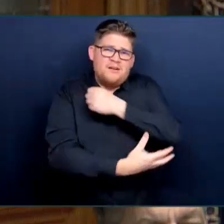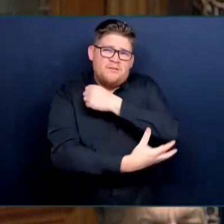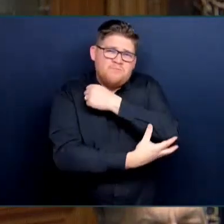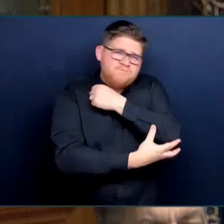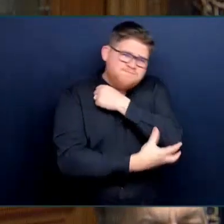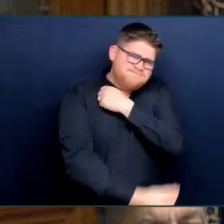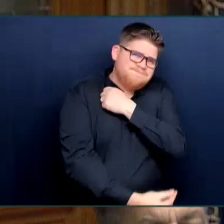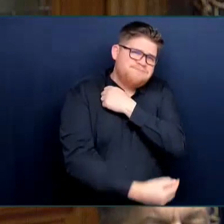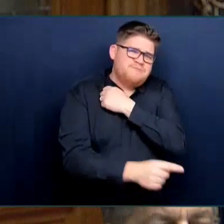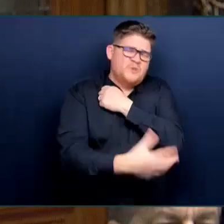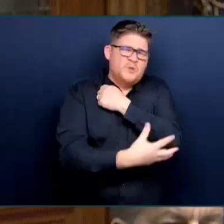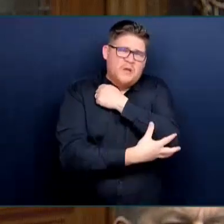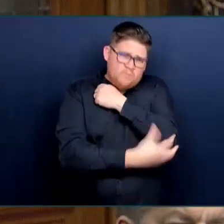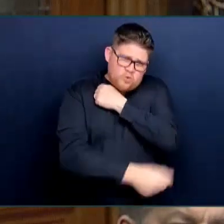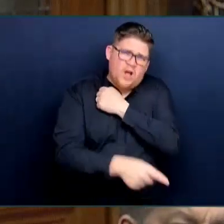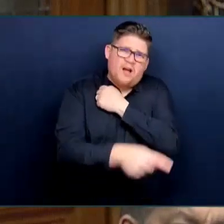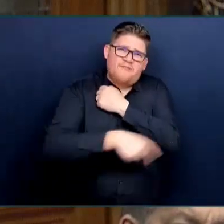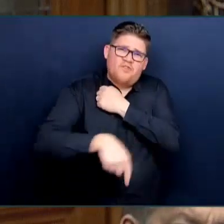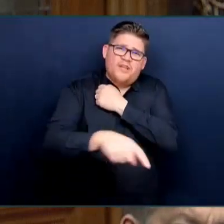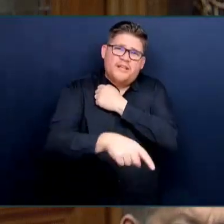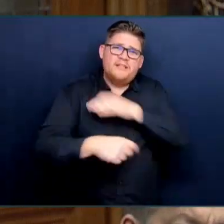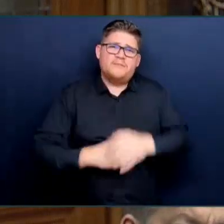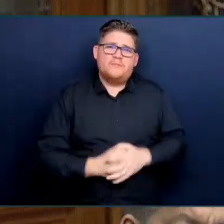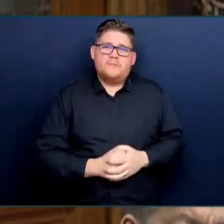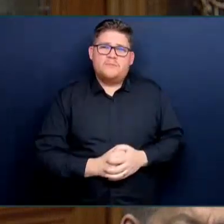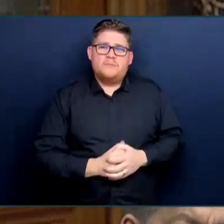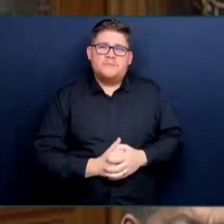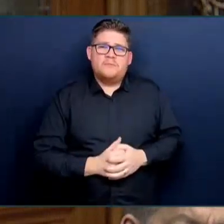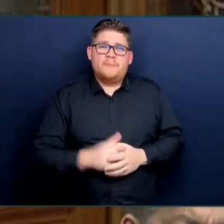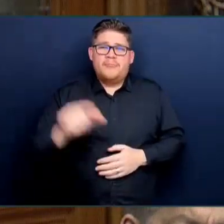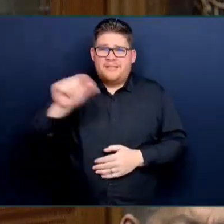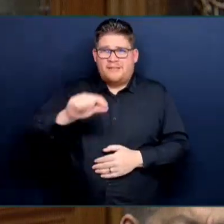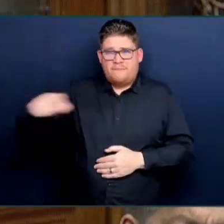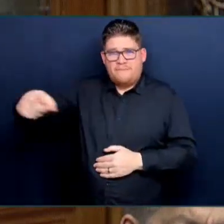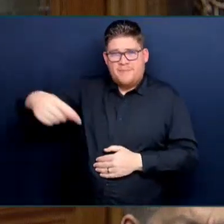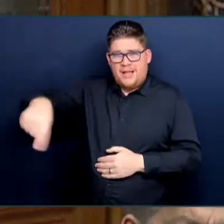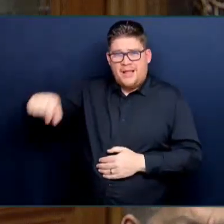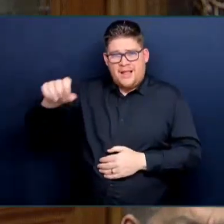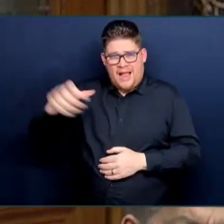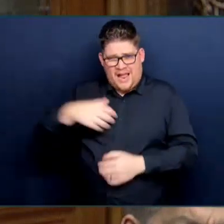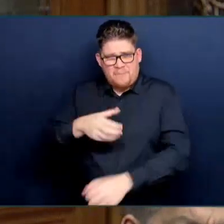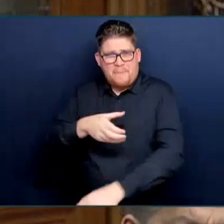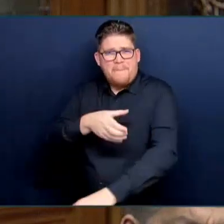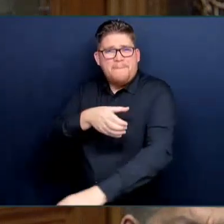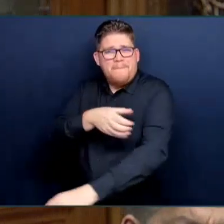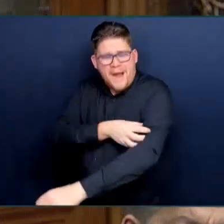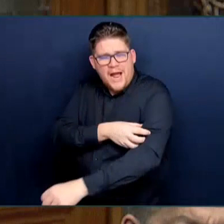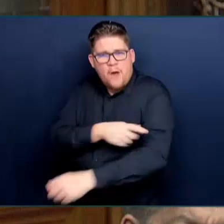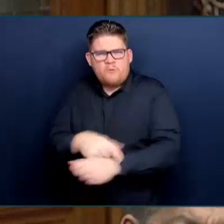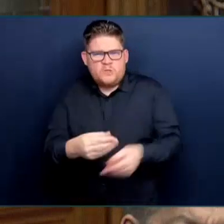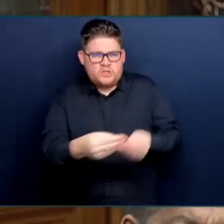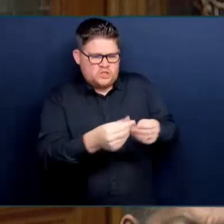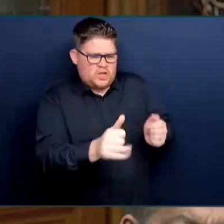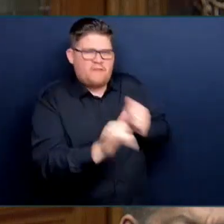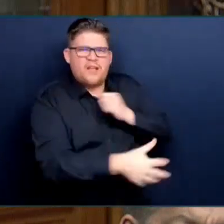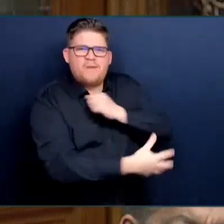and the choice to resolve that by at least raising the rates to the level